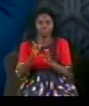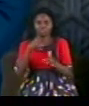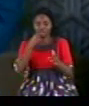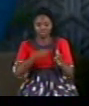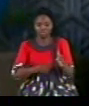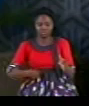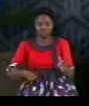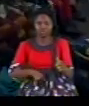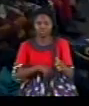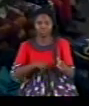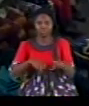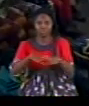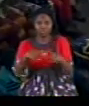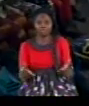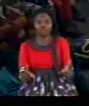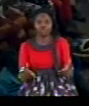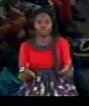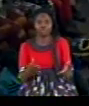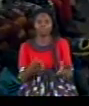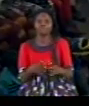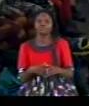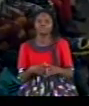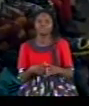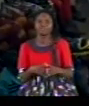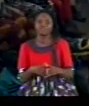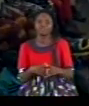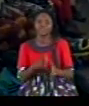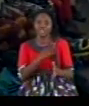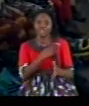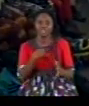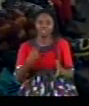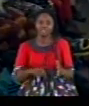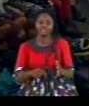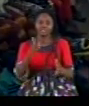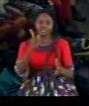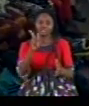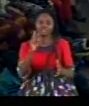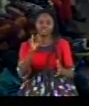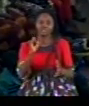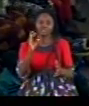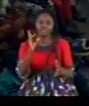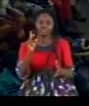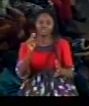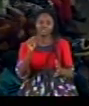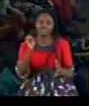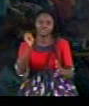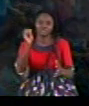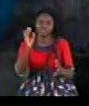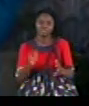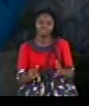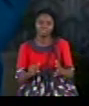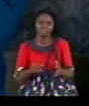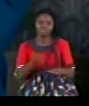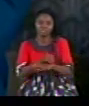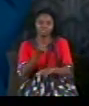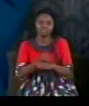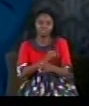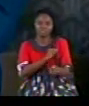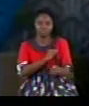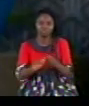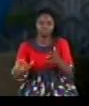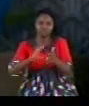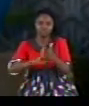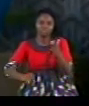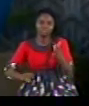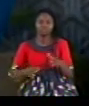deliver safely. And kidney stone vanished and dropped. God will touch